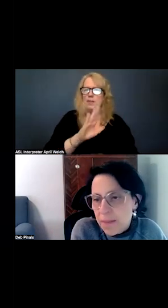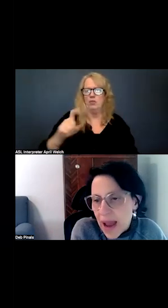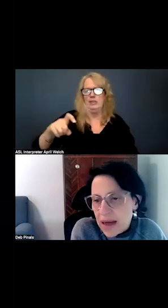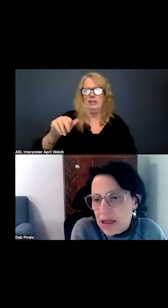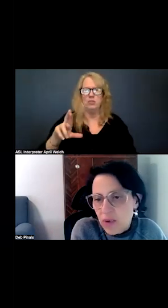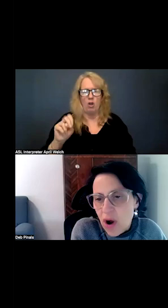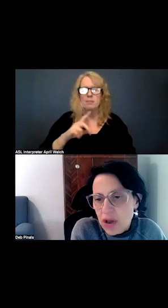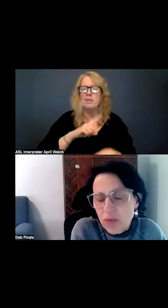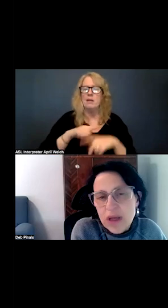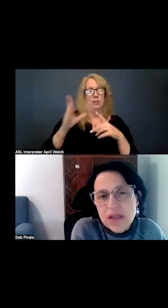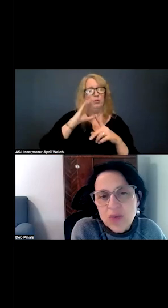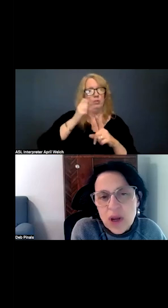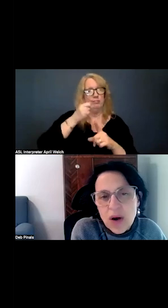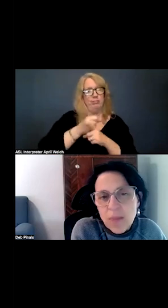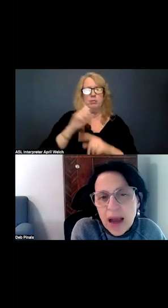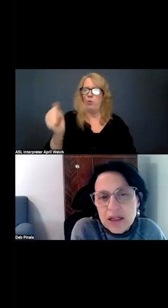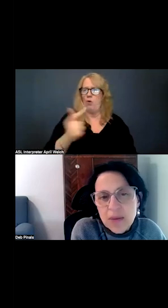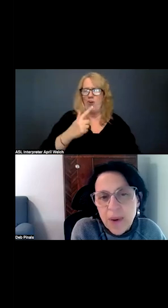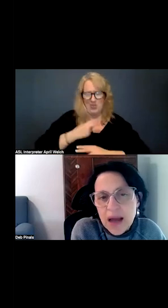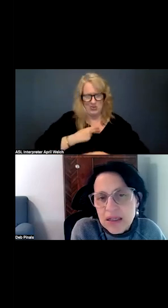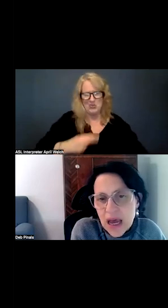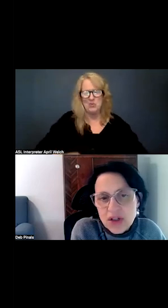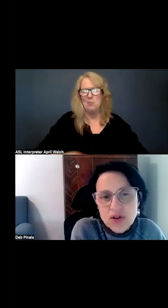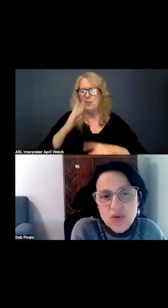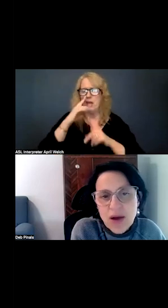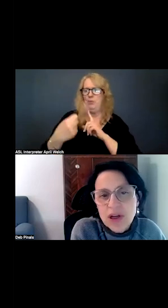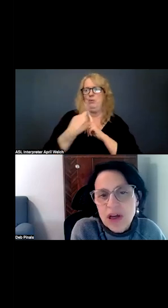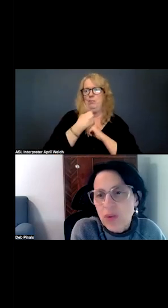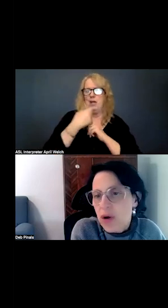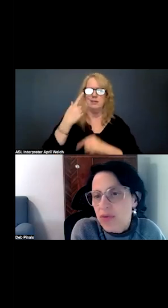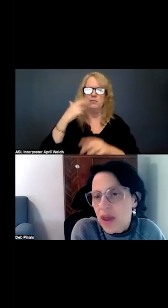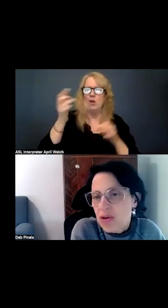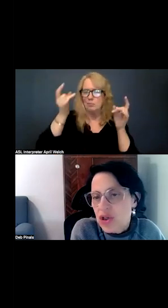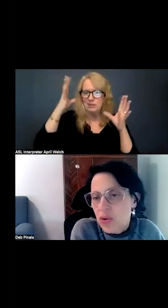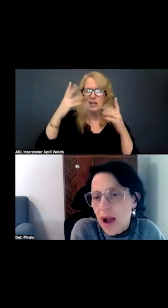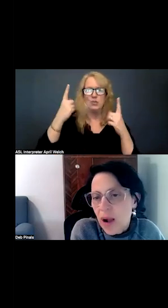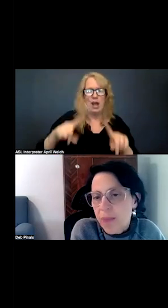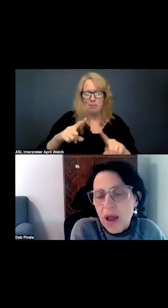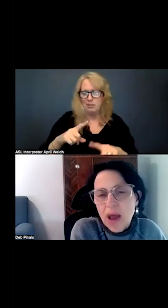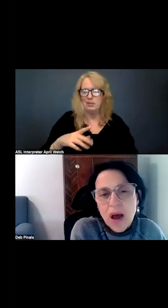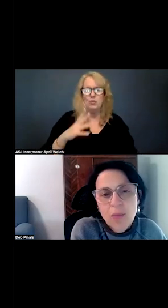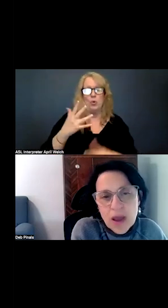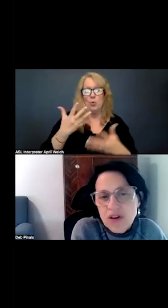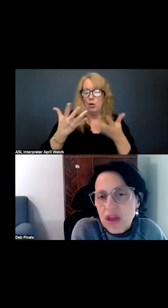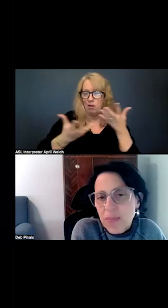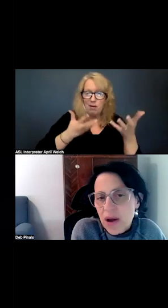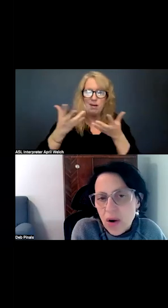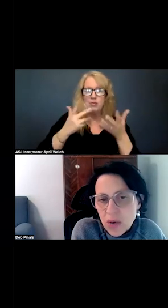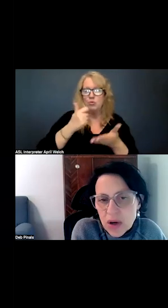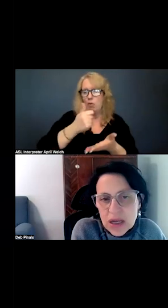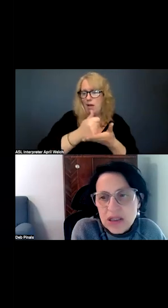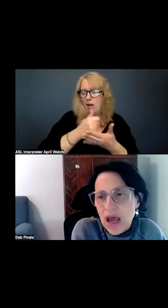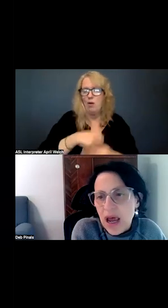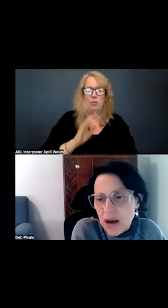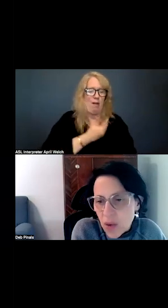is impacted, we're all humans as we are impacted by disasters surrounding us, and we're there to help. We have to think about our